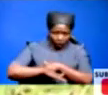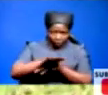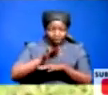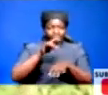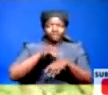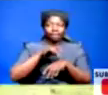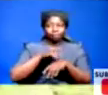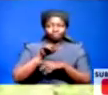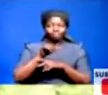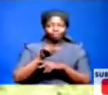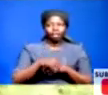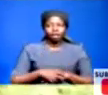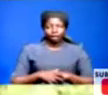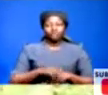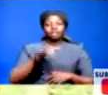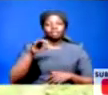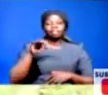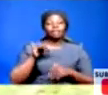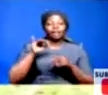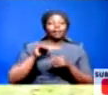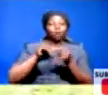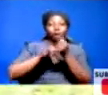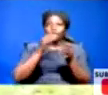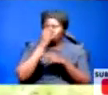Cabinet Secretary, Soipan Tuyai.